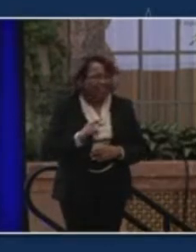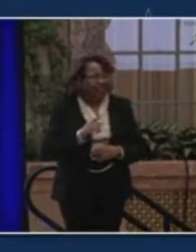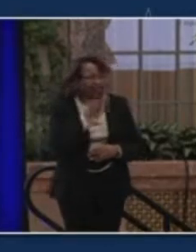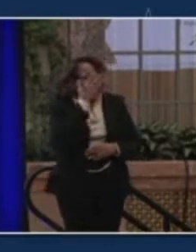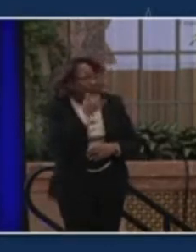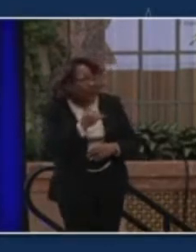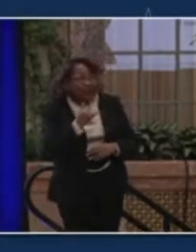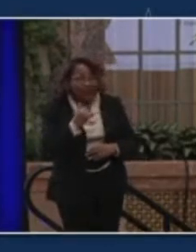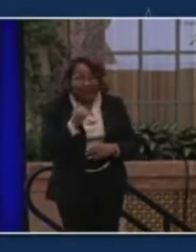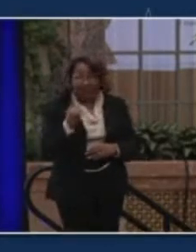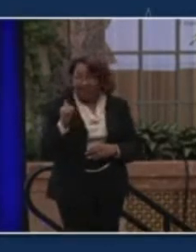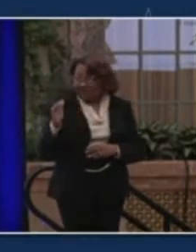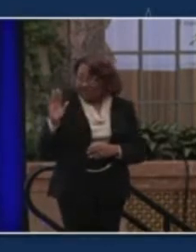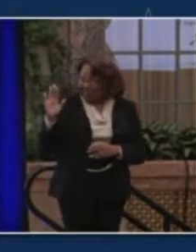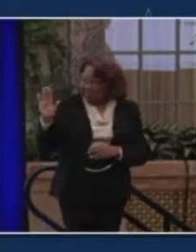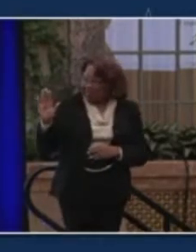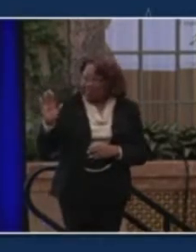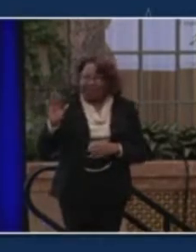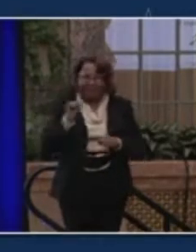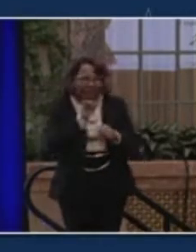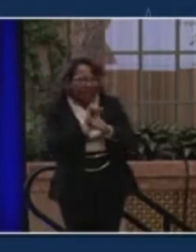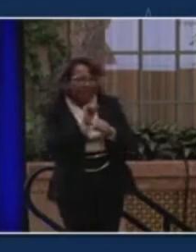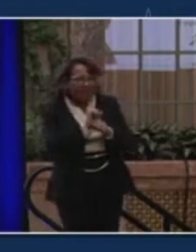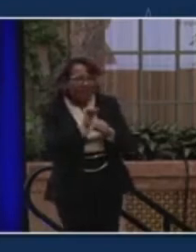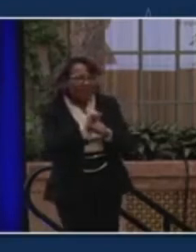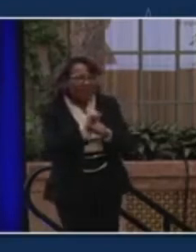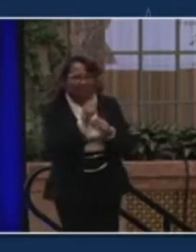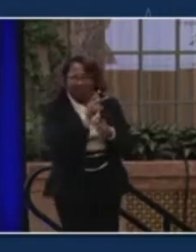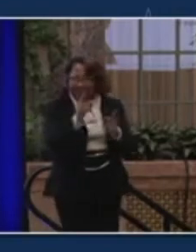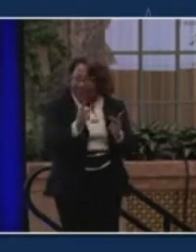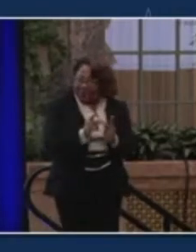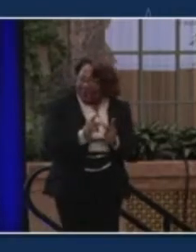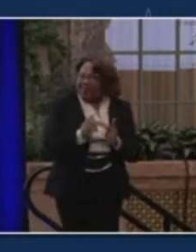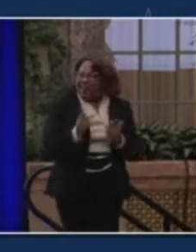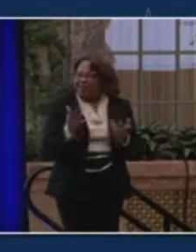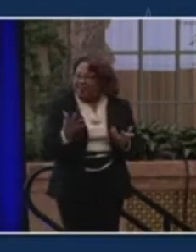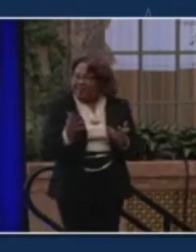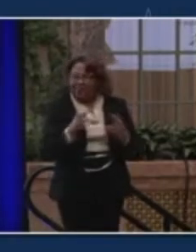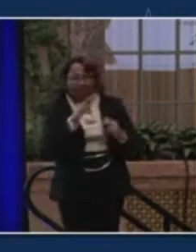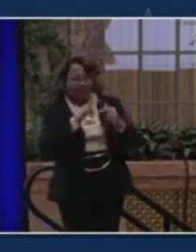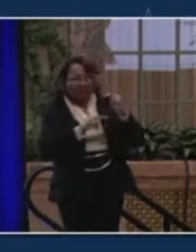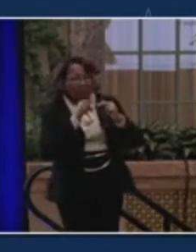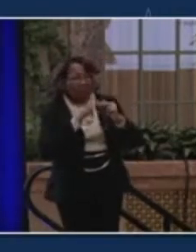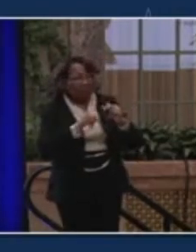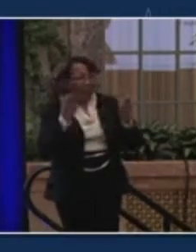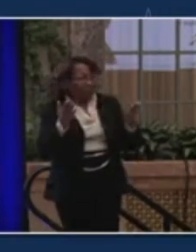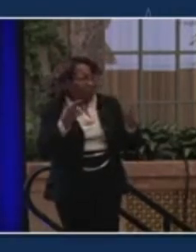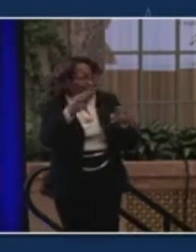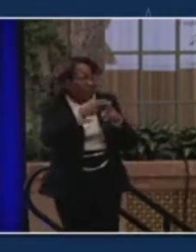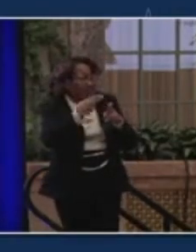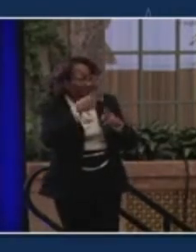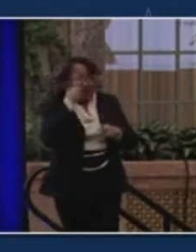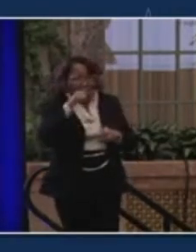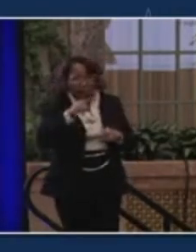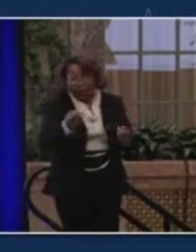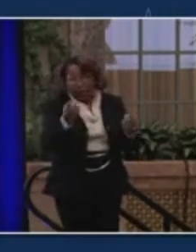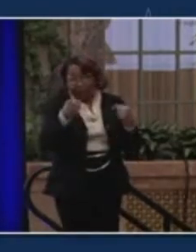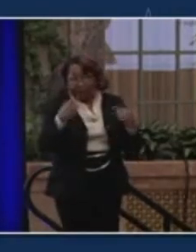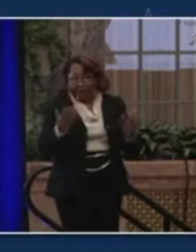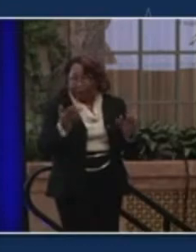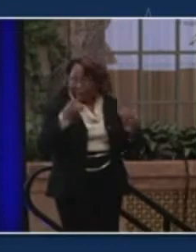because of him and his work to place and locate the building that we're in tonight that we could all be here today to celebrate